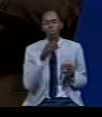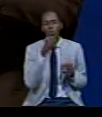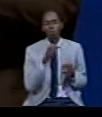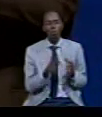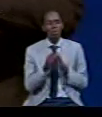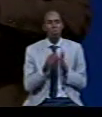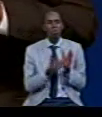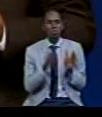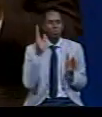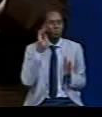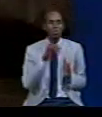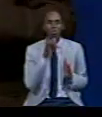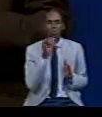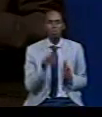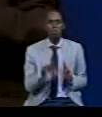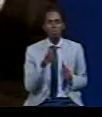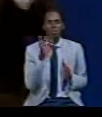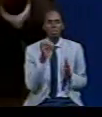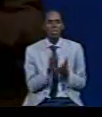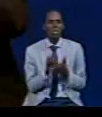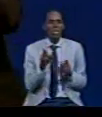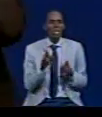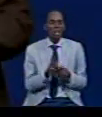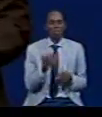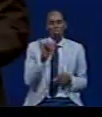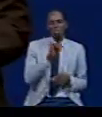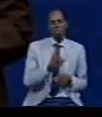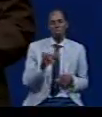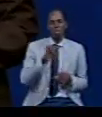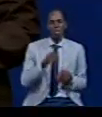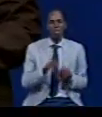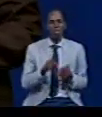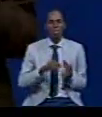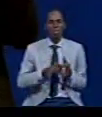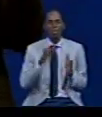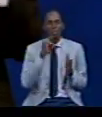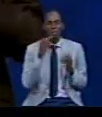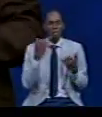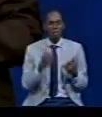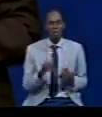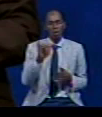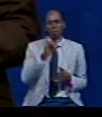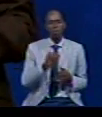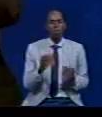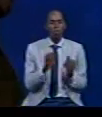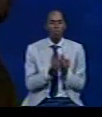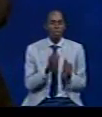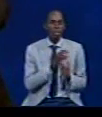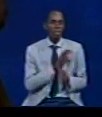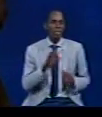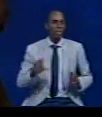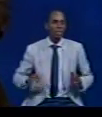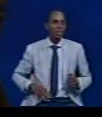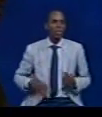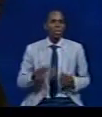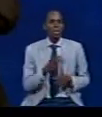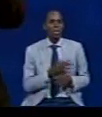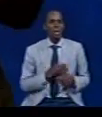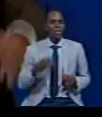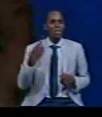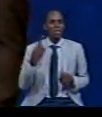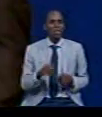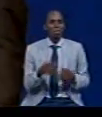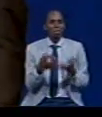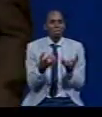anything like that common, as is common now with Christ. And the lame will check up in the Old Covenant, and the lepers